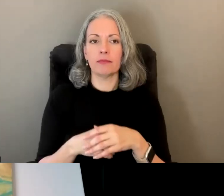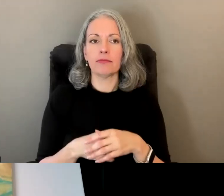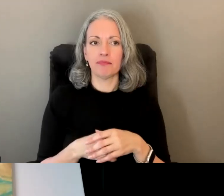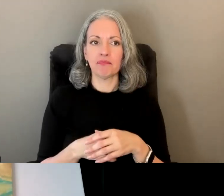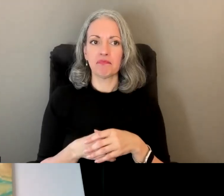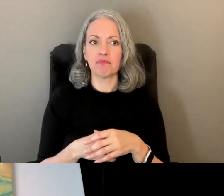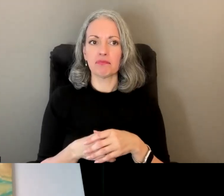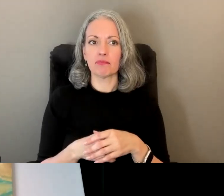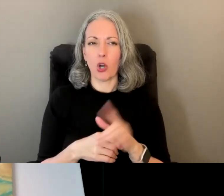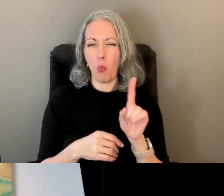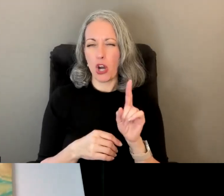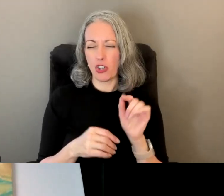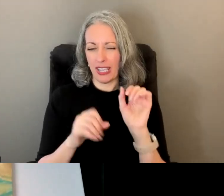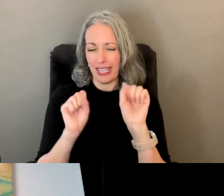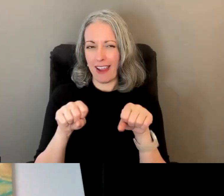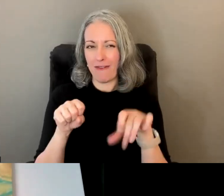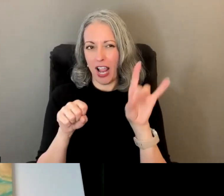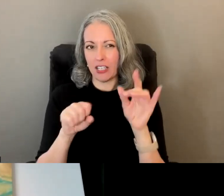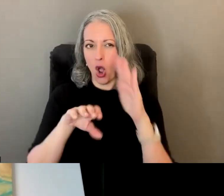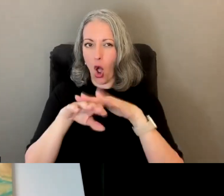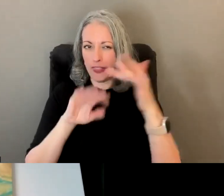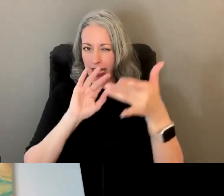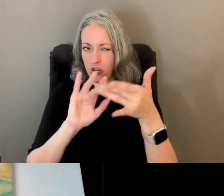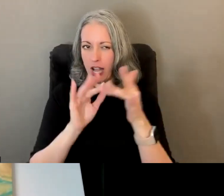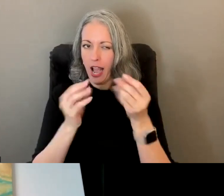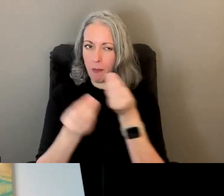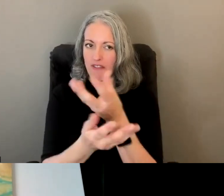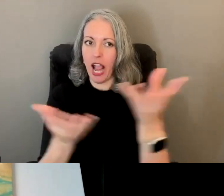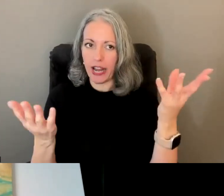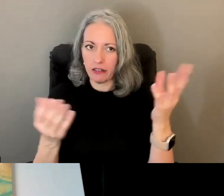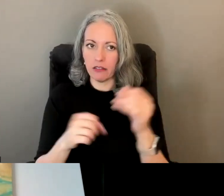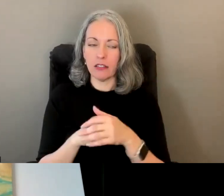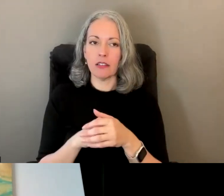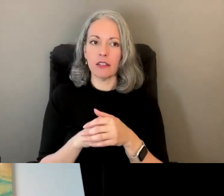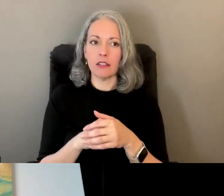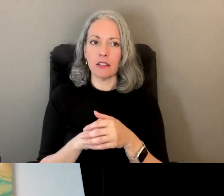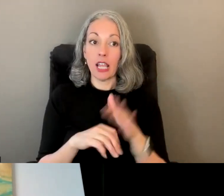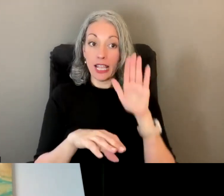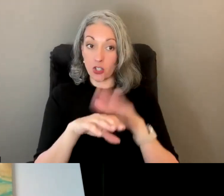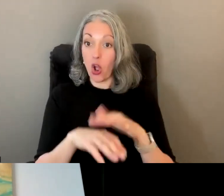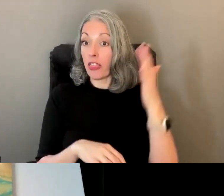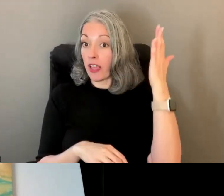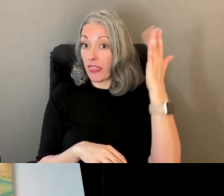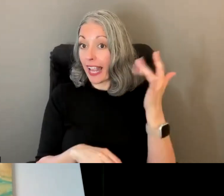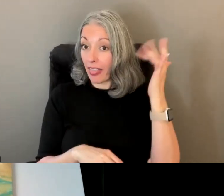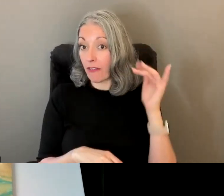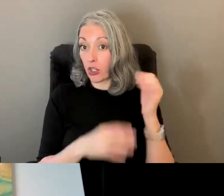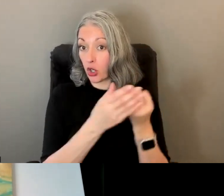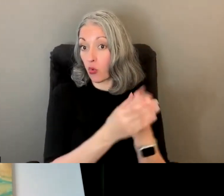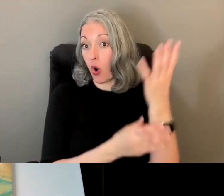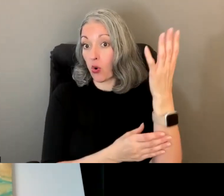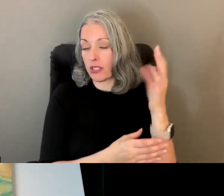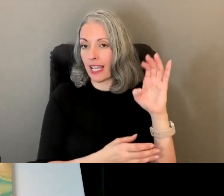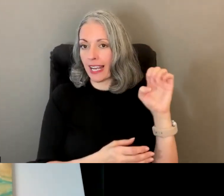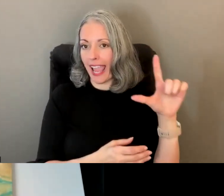essentially virtually. And it is different from the CalGrow's and Caring for